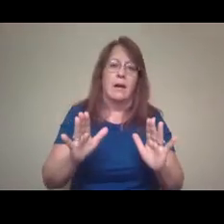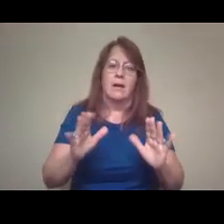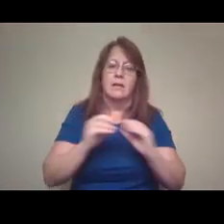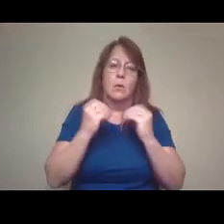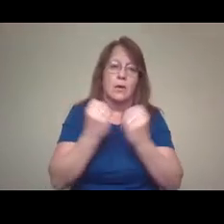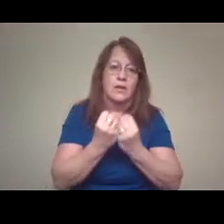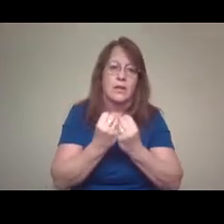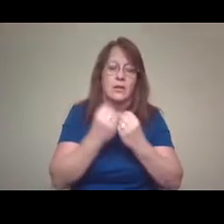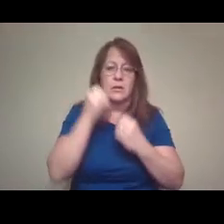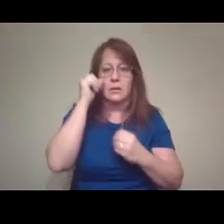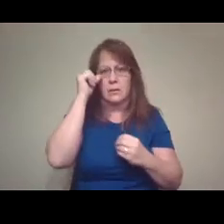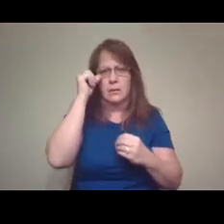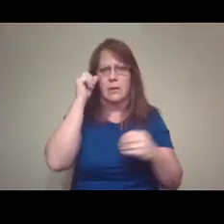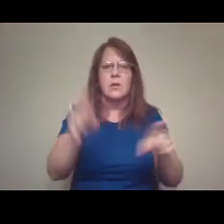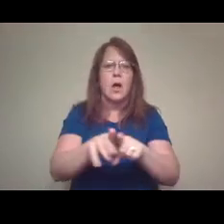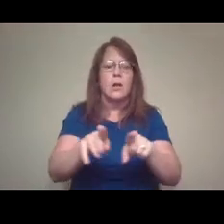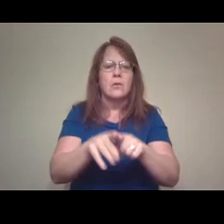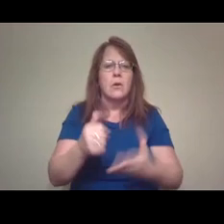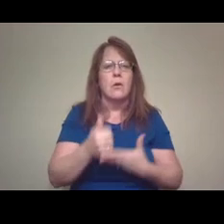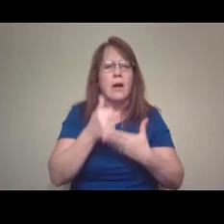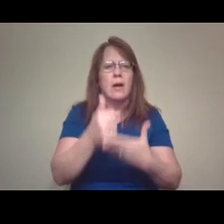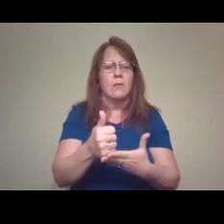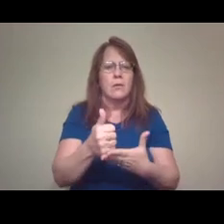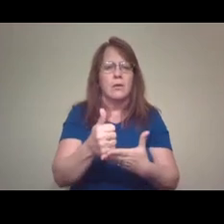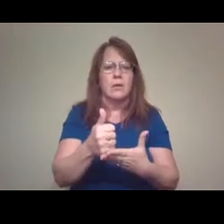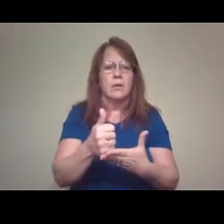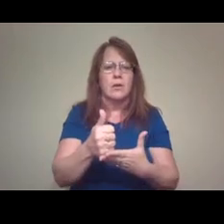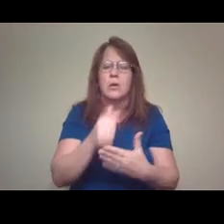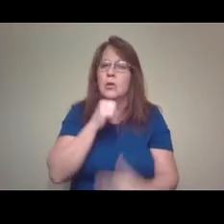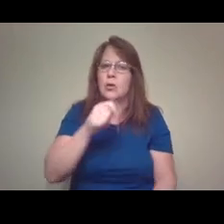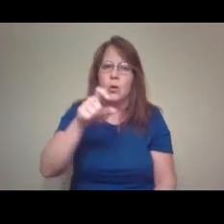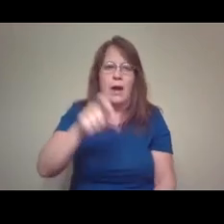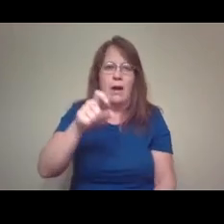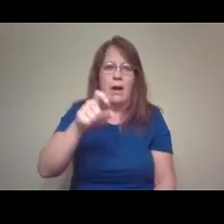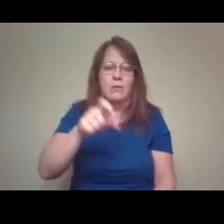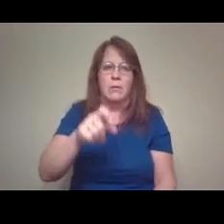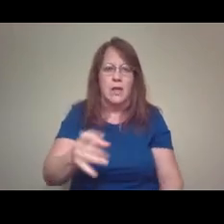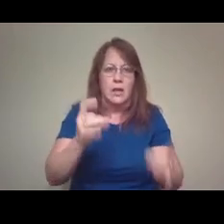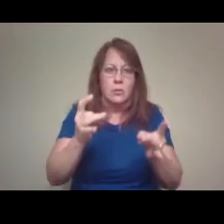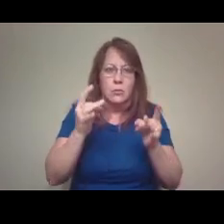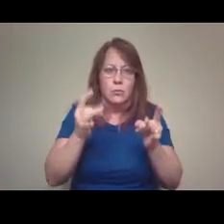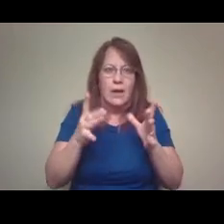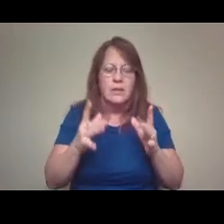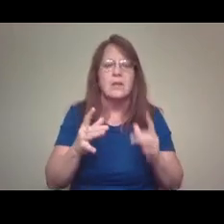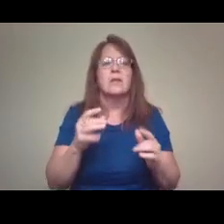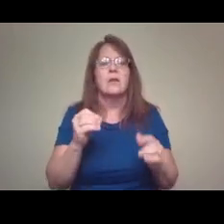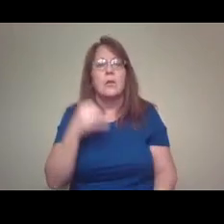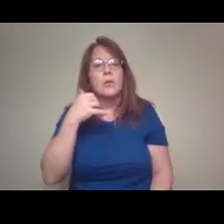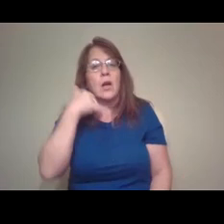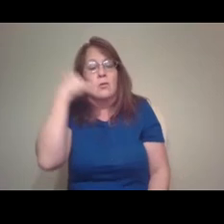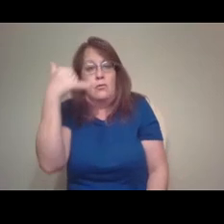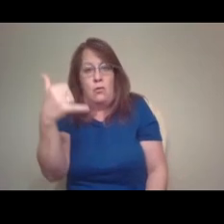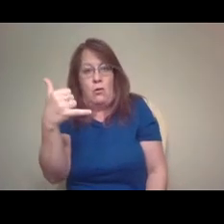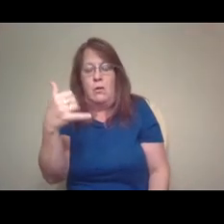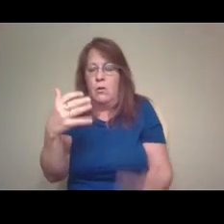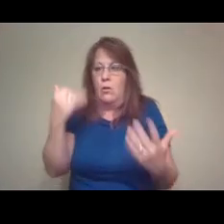And I think it's always helpful to point out too that you don't have to be the one in crisis to call. If you're concerned about someone else, you have some questions, you don't know